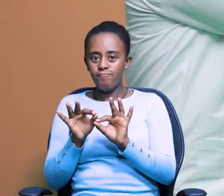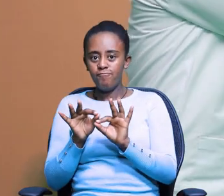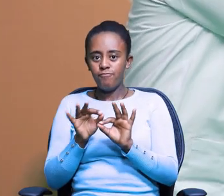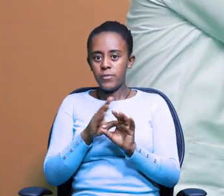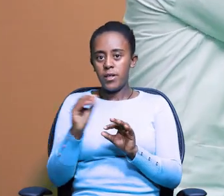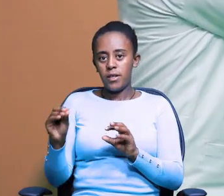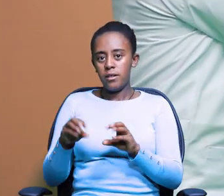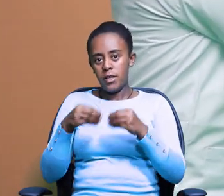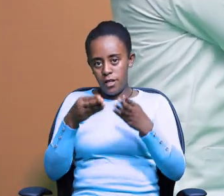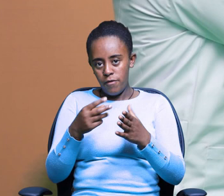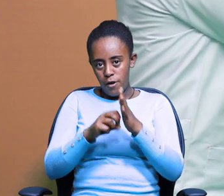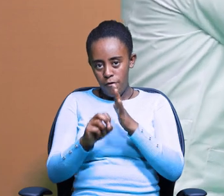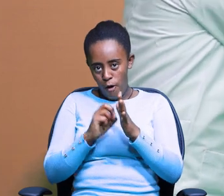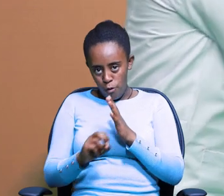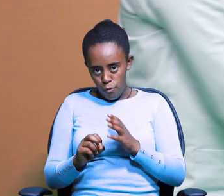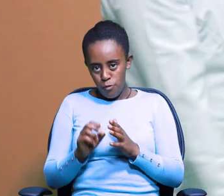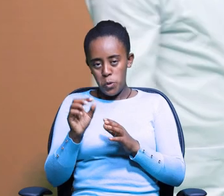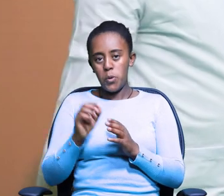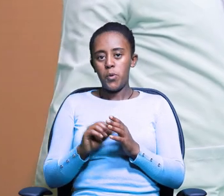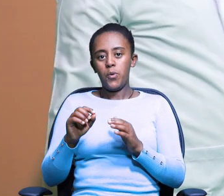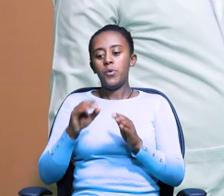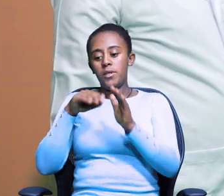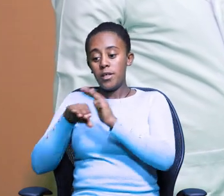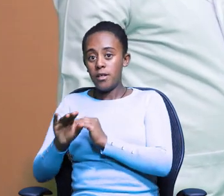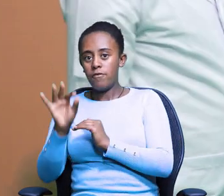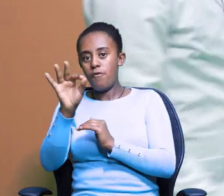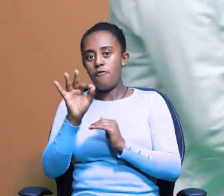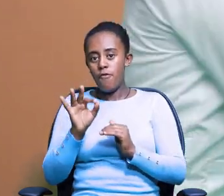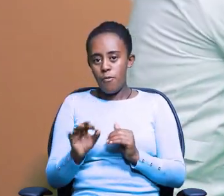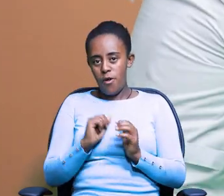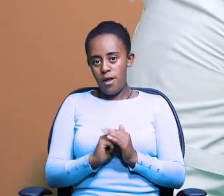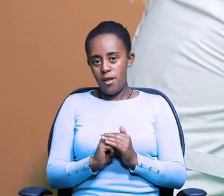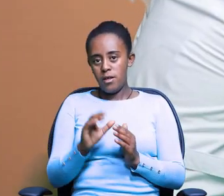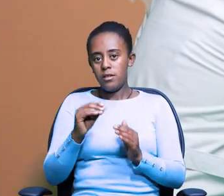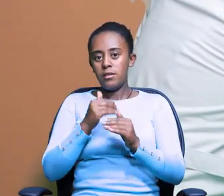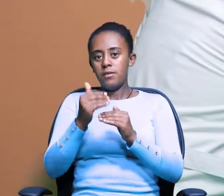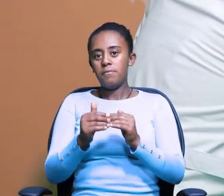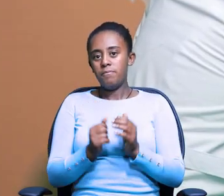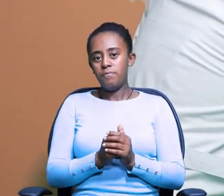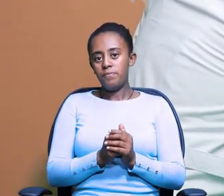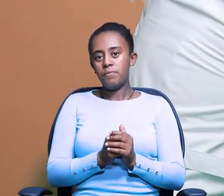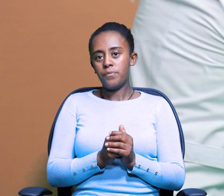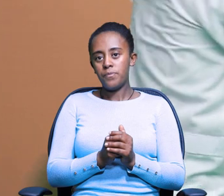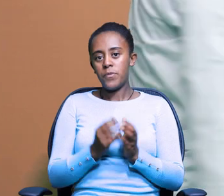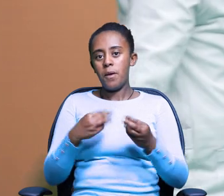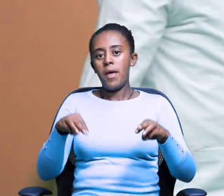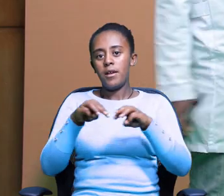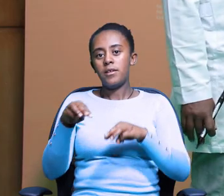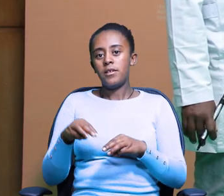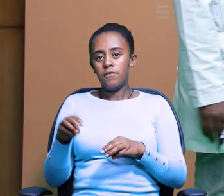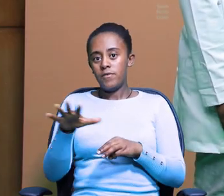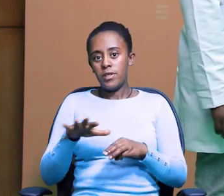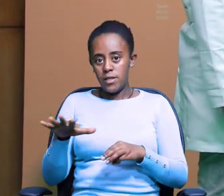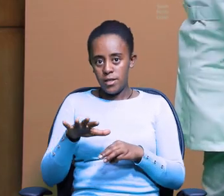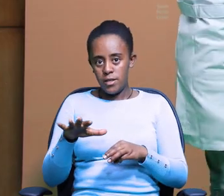the value, the given value in the given formula. Then magnetic field strength is equal to